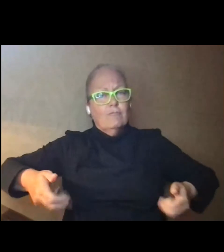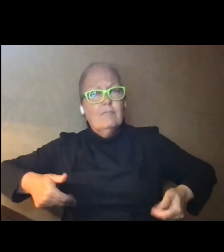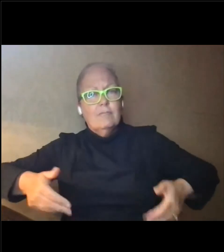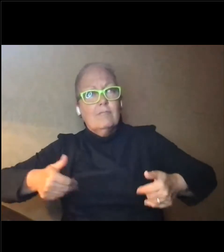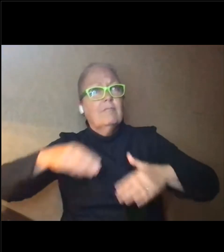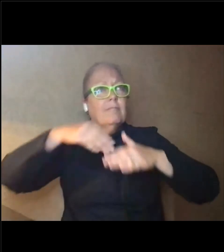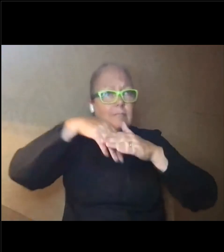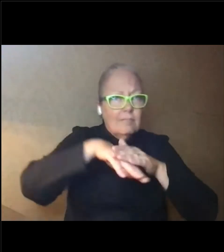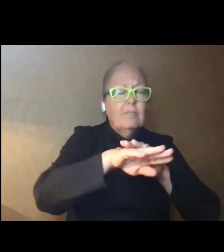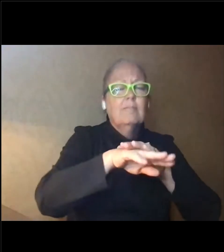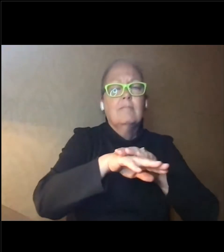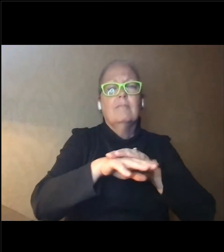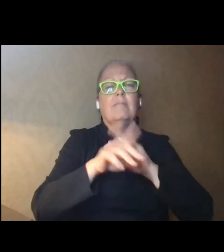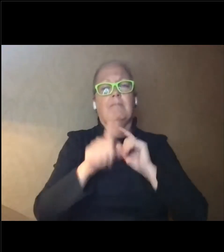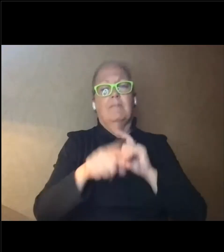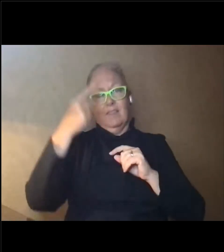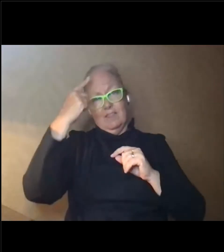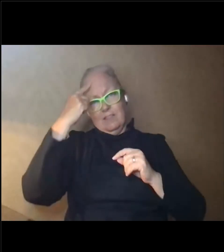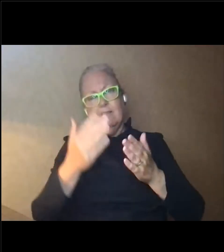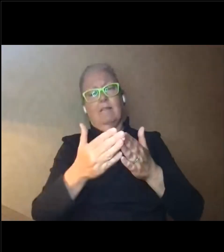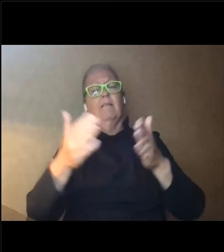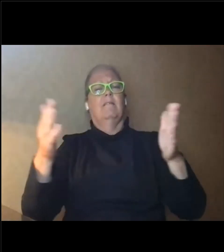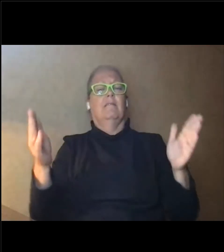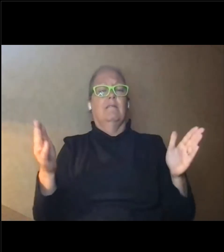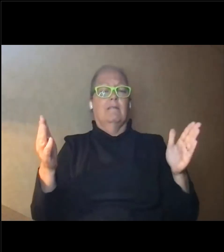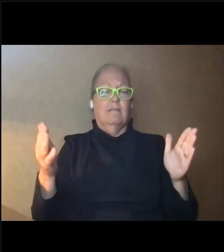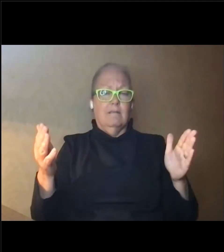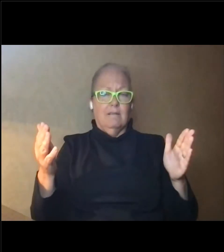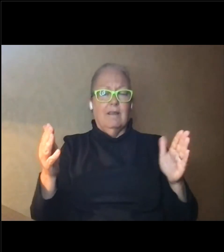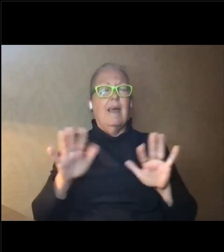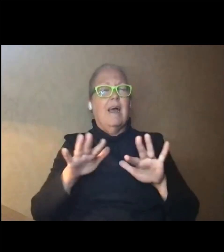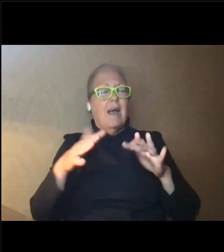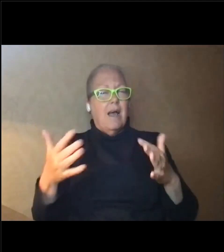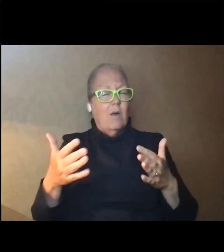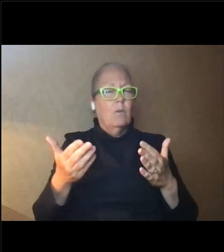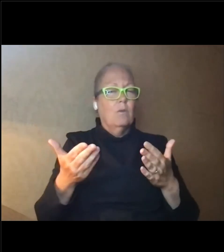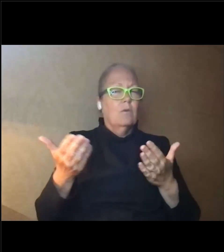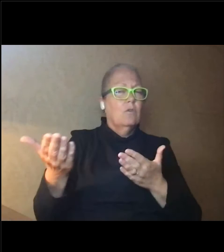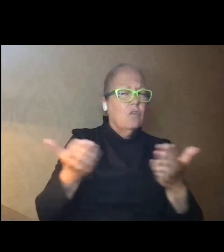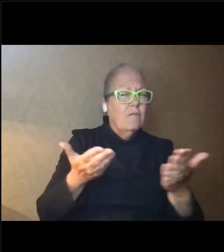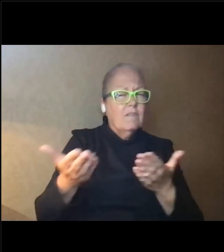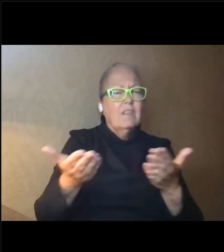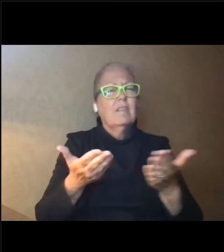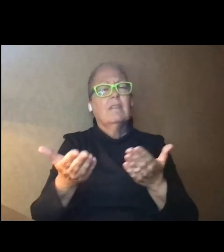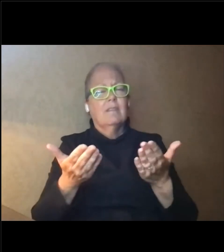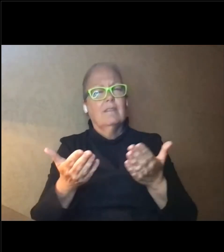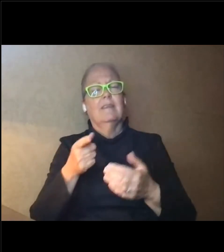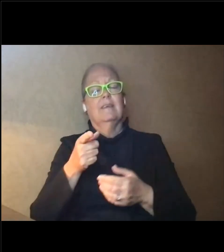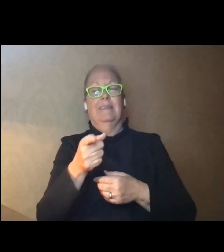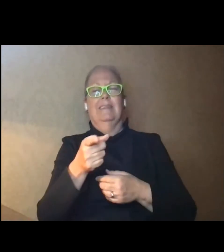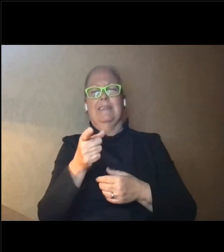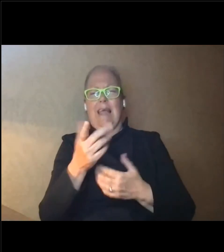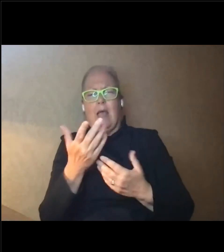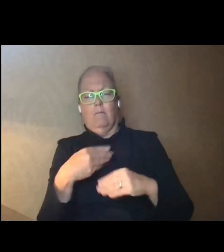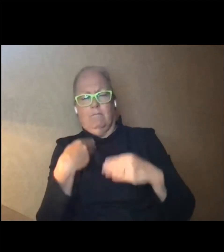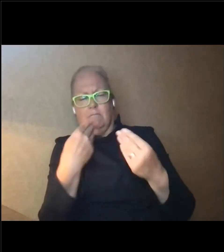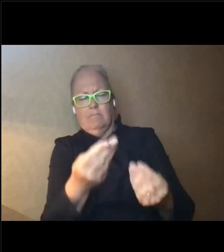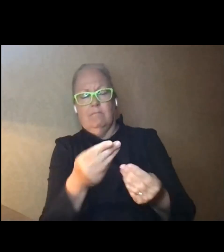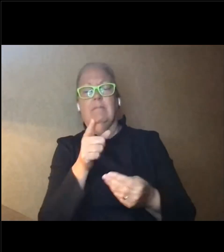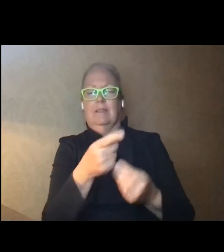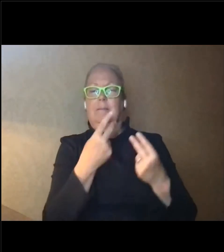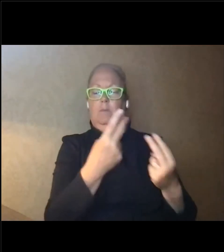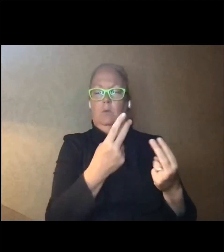government spectrum, of course, health service delivery being very, very important. The